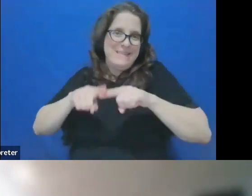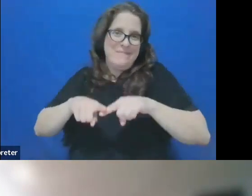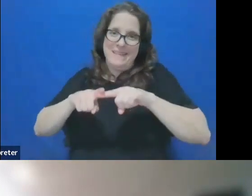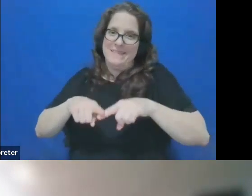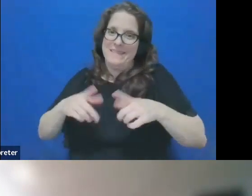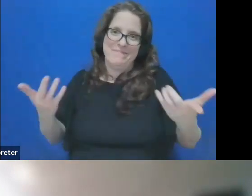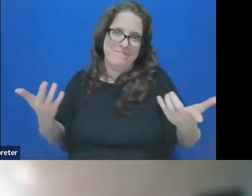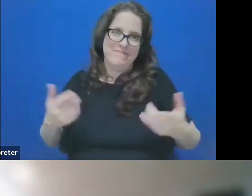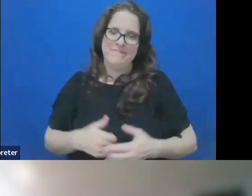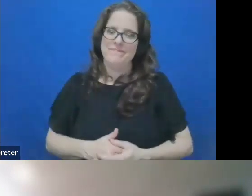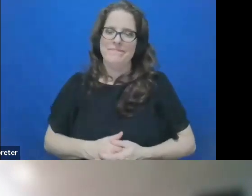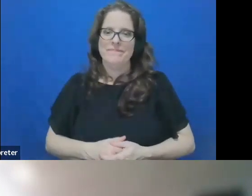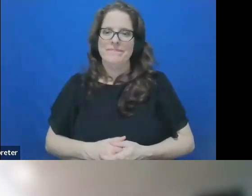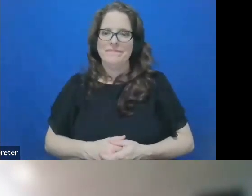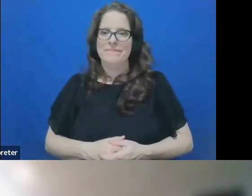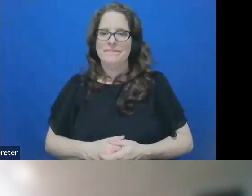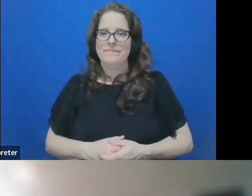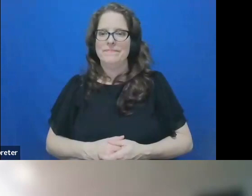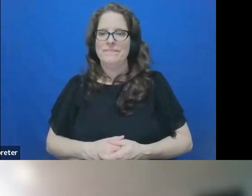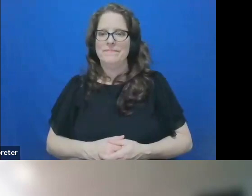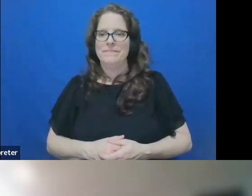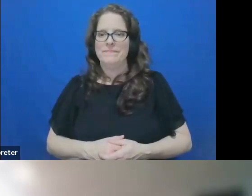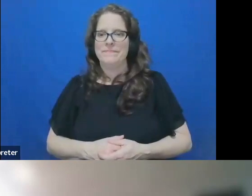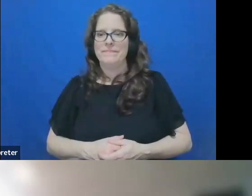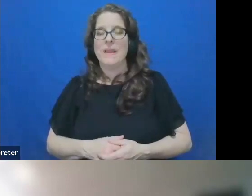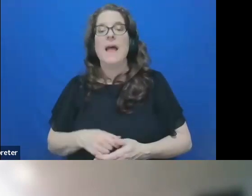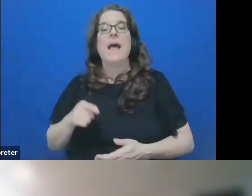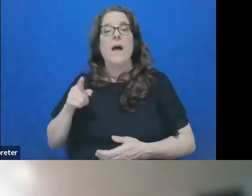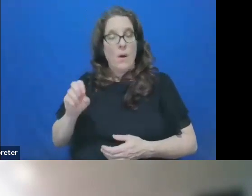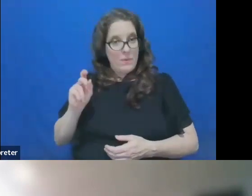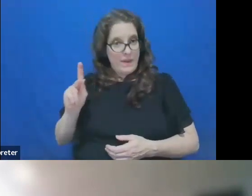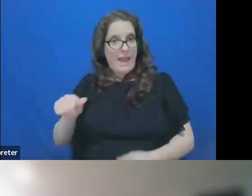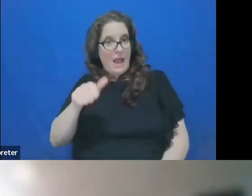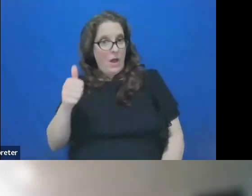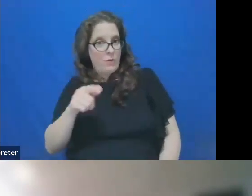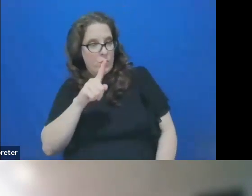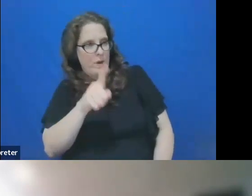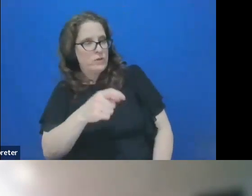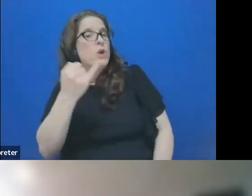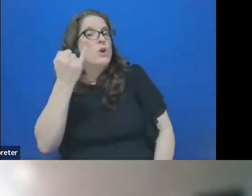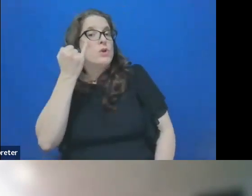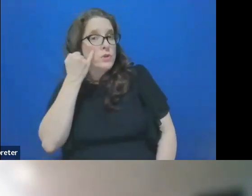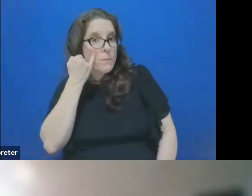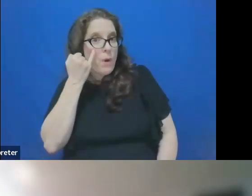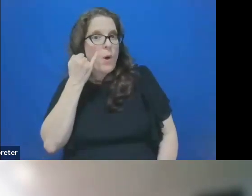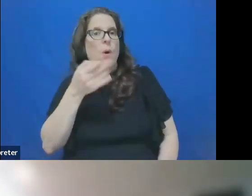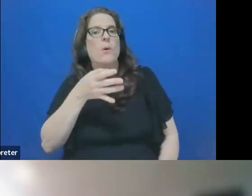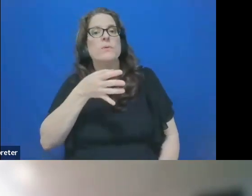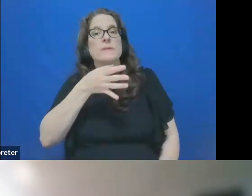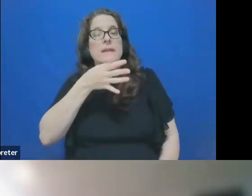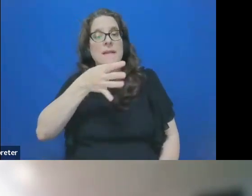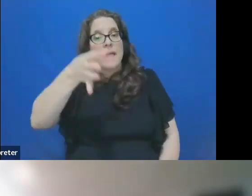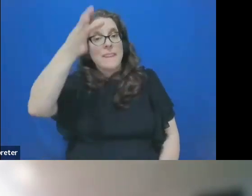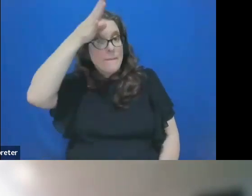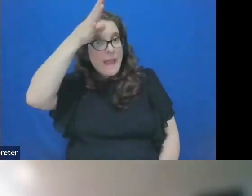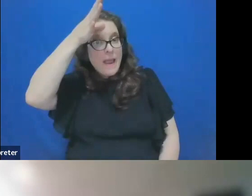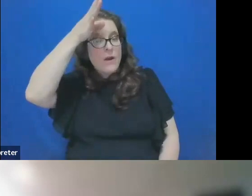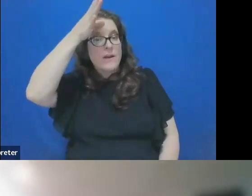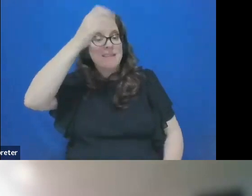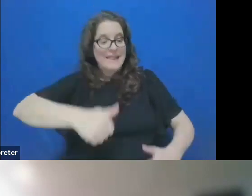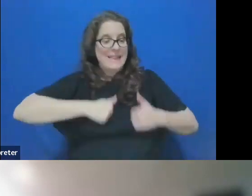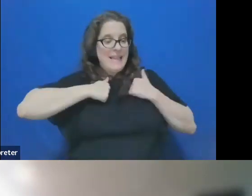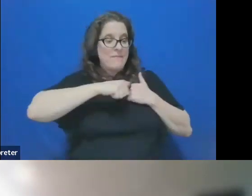Okay, all right. So, and then this is kind of another question. If the guardians or primary caregivers are outside the US, such as